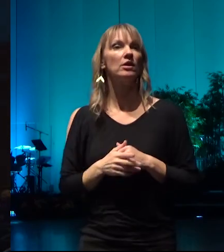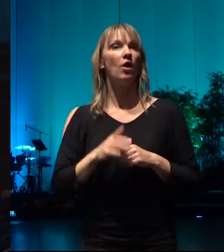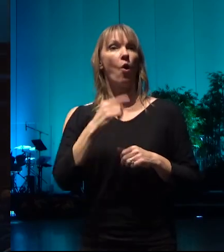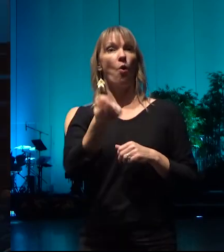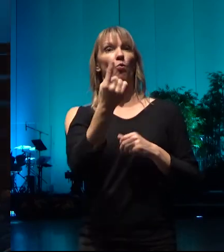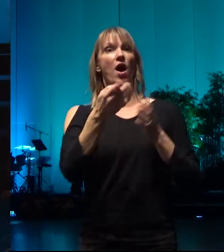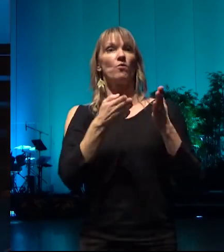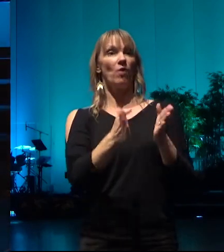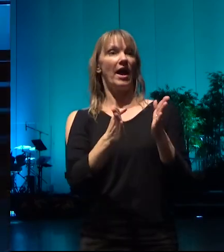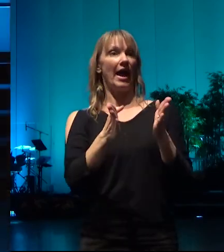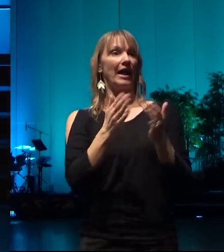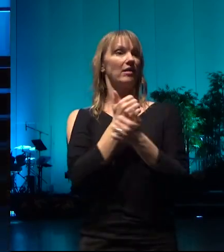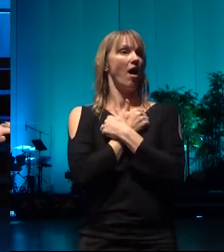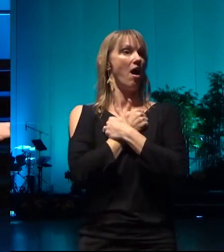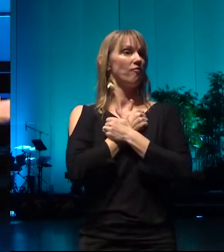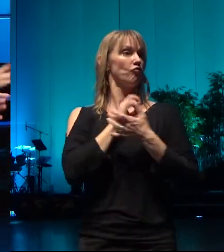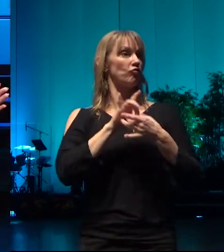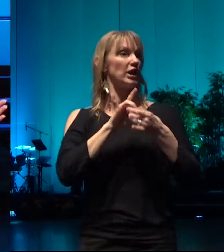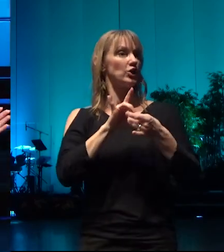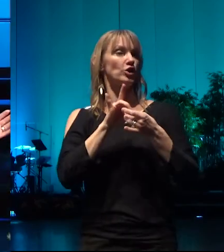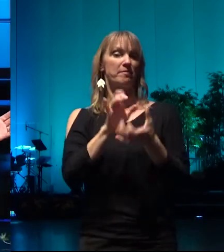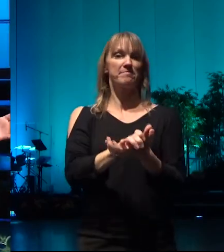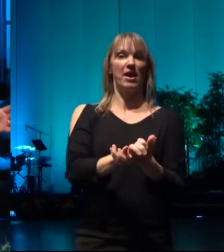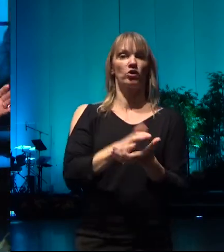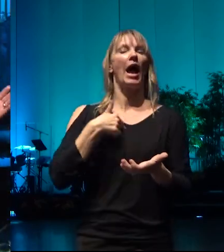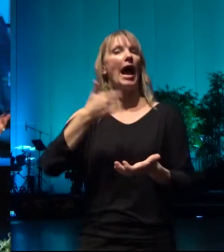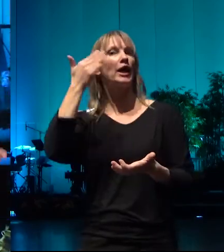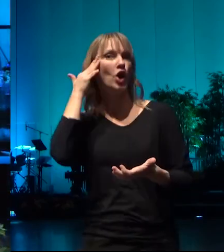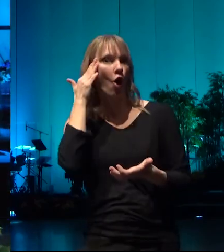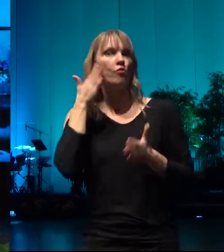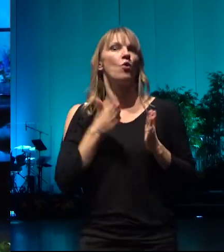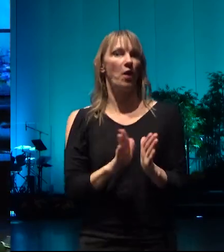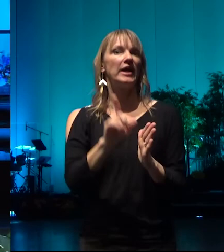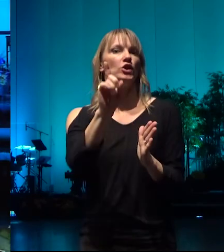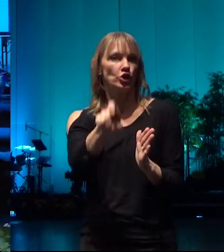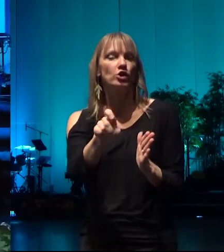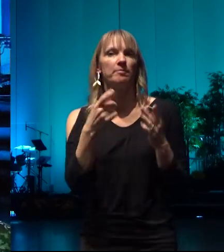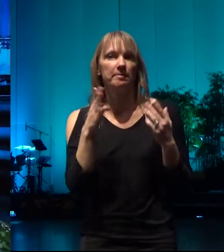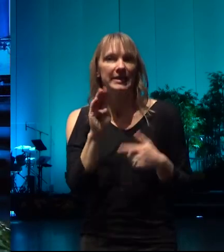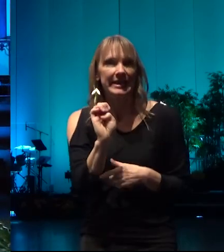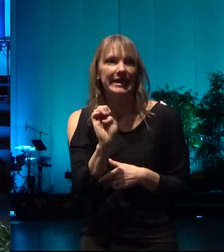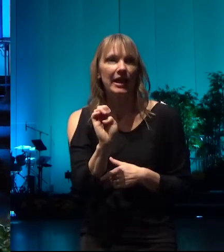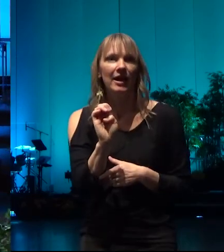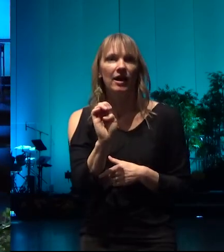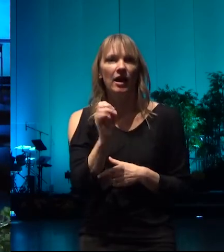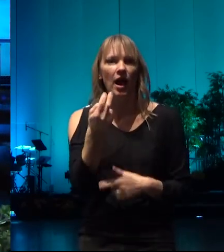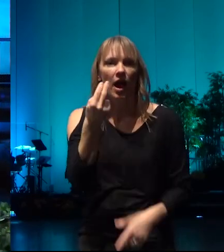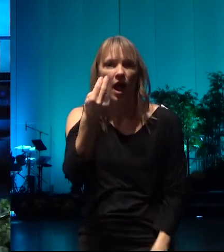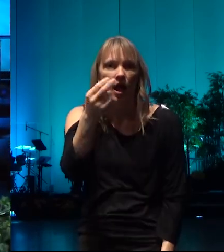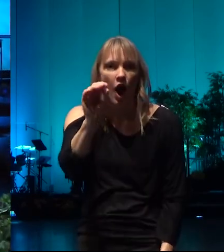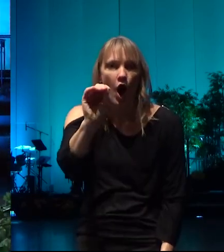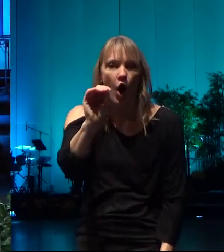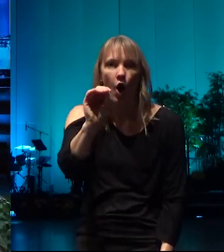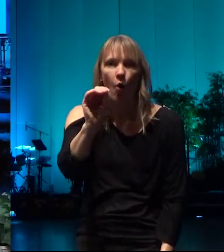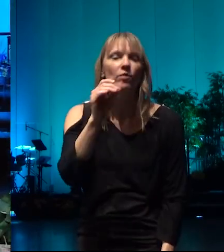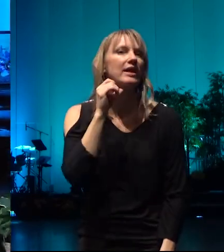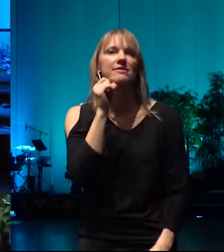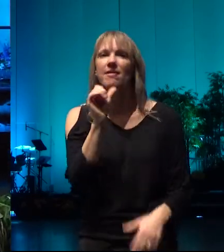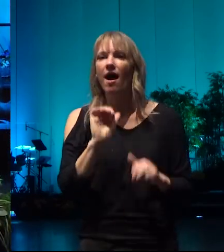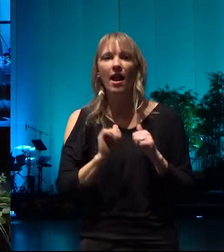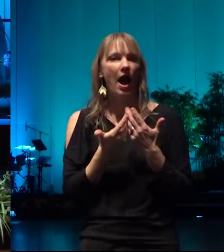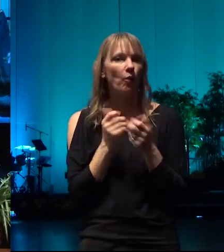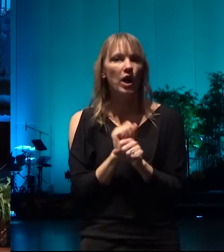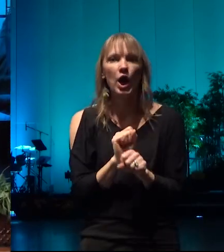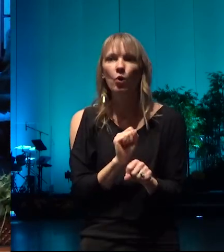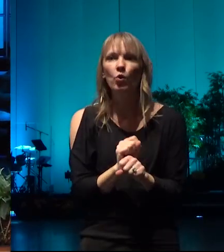There should only be one way that people can be in loving relationships and marriage, and I know what way it should be. No, that's